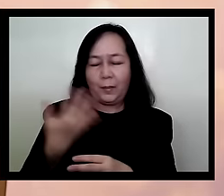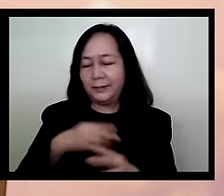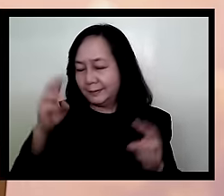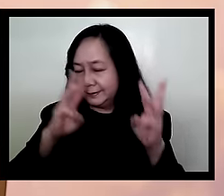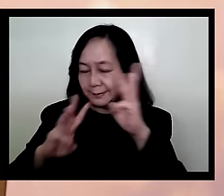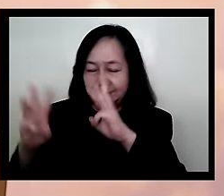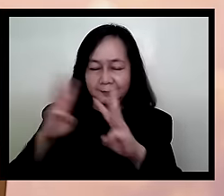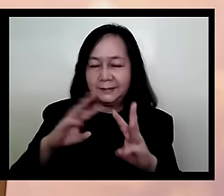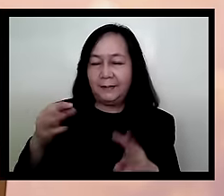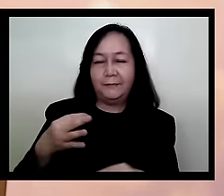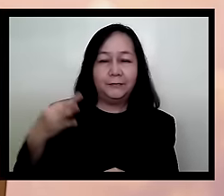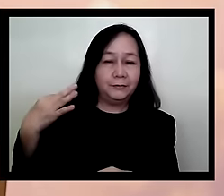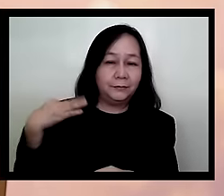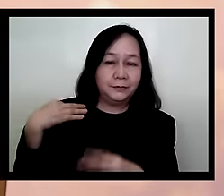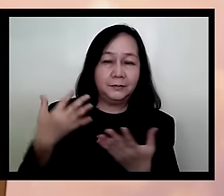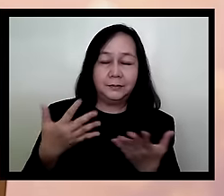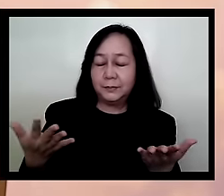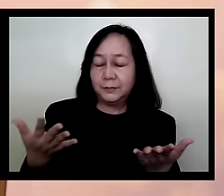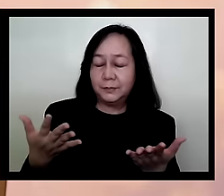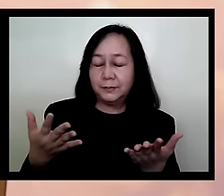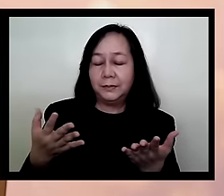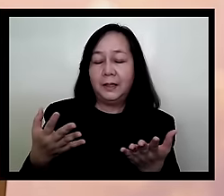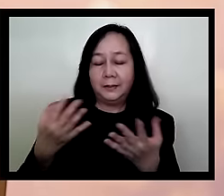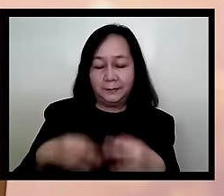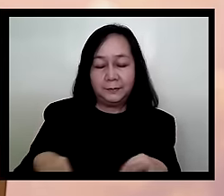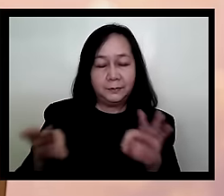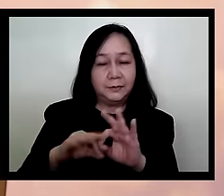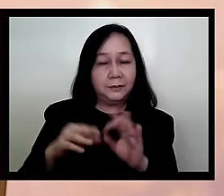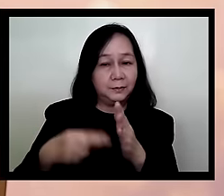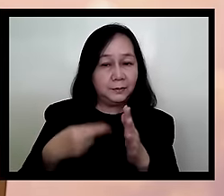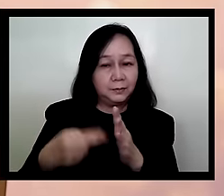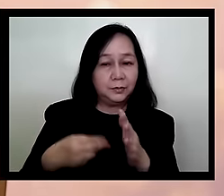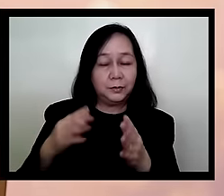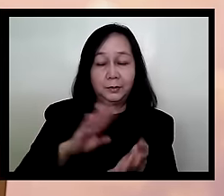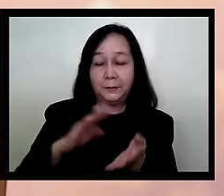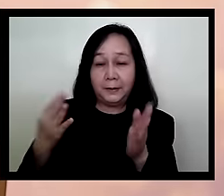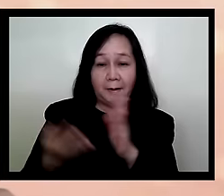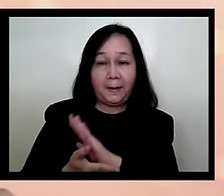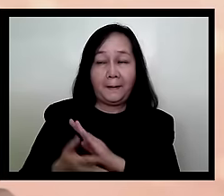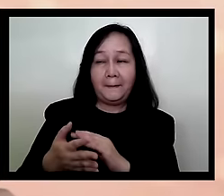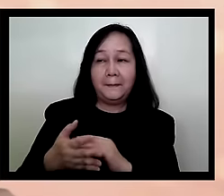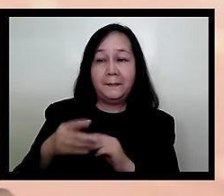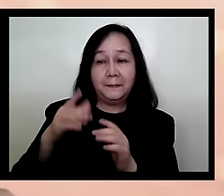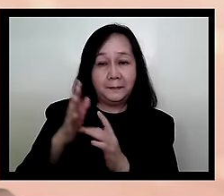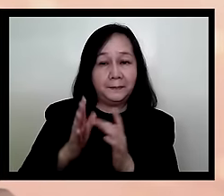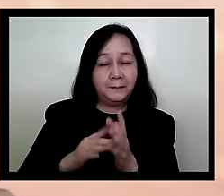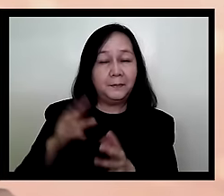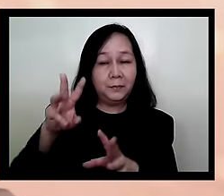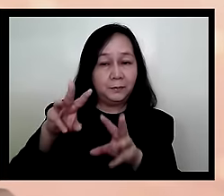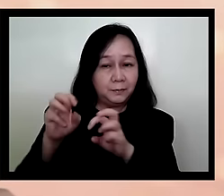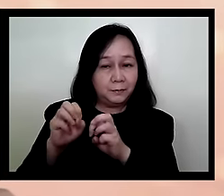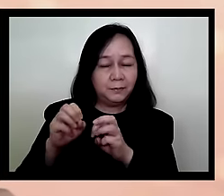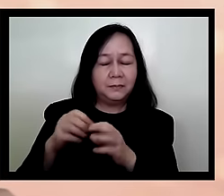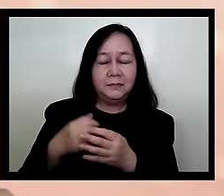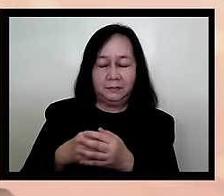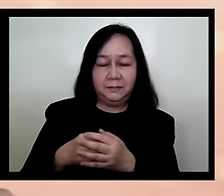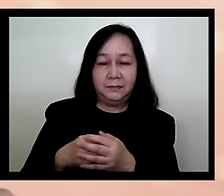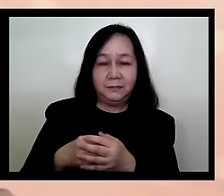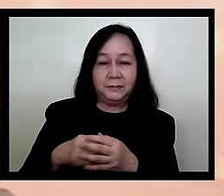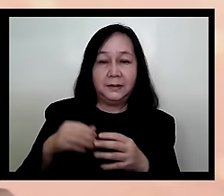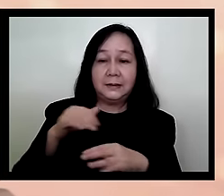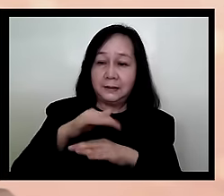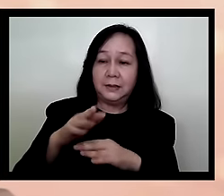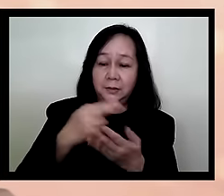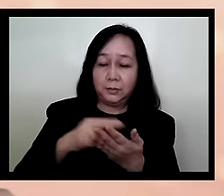Foles with an important role to become his Witnesses he also sends the Holy Spirit